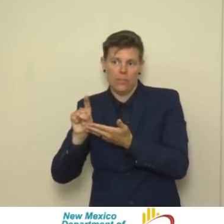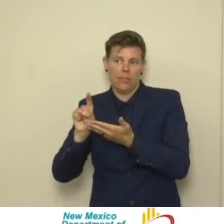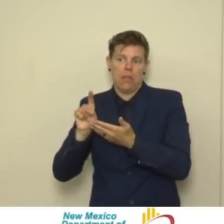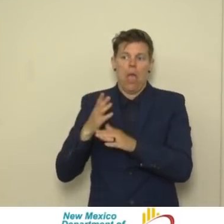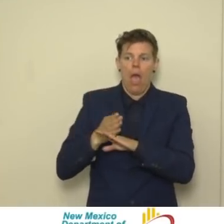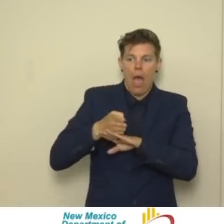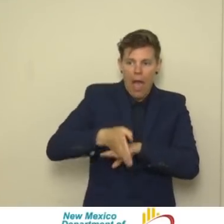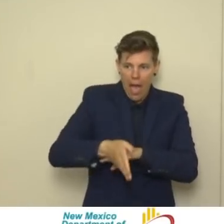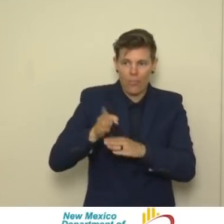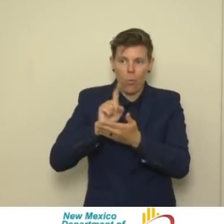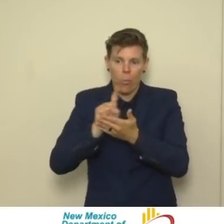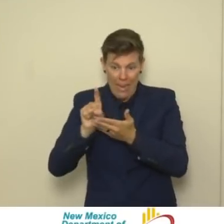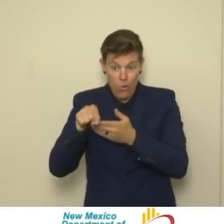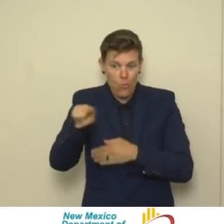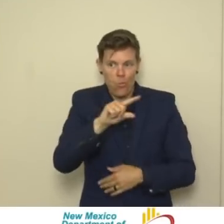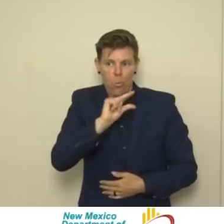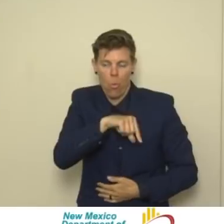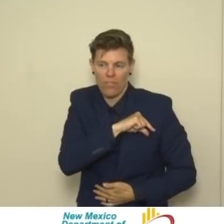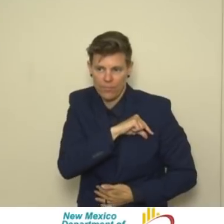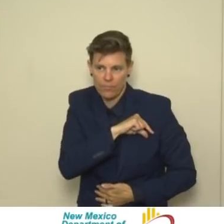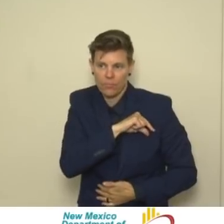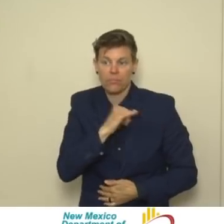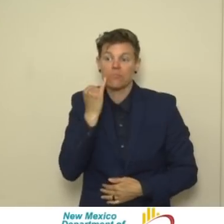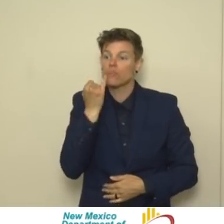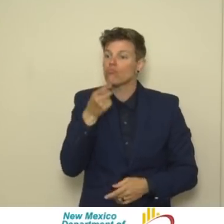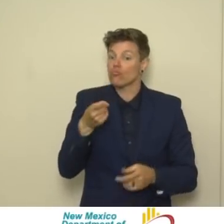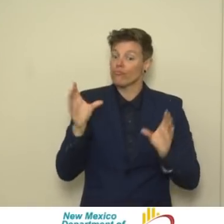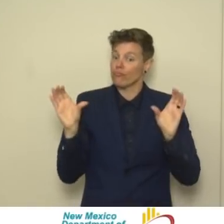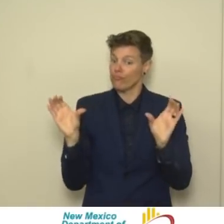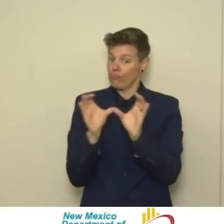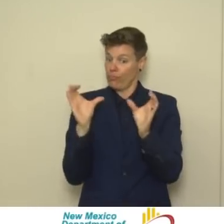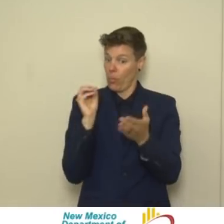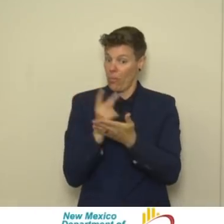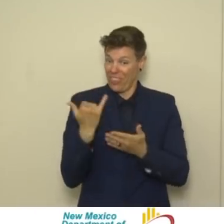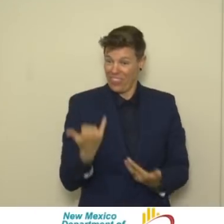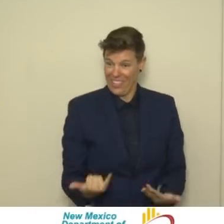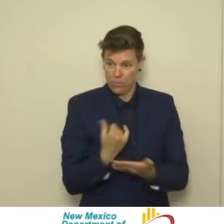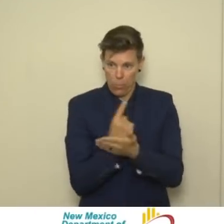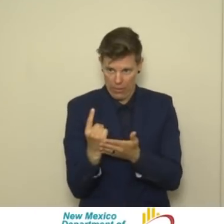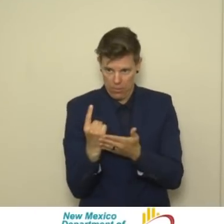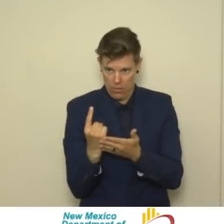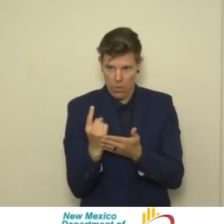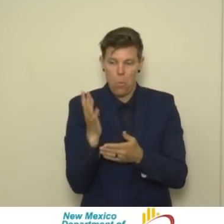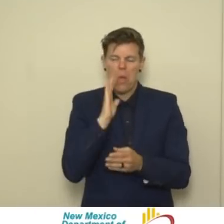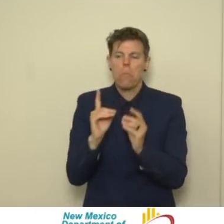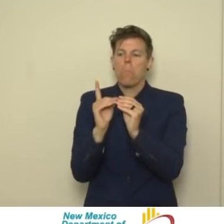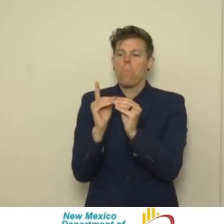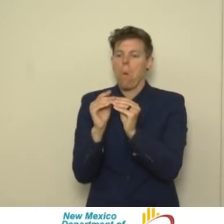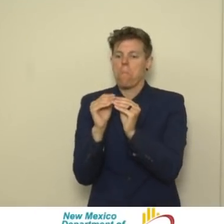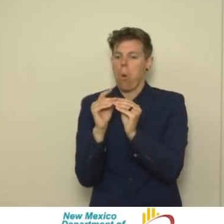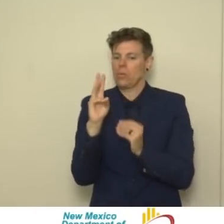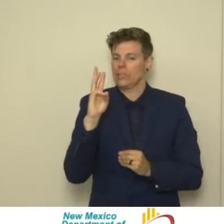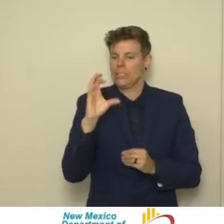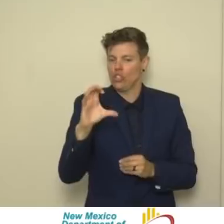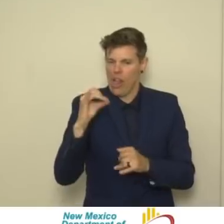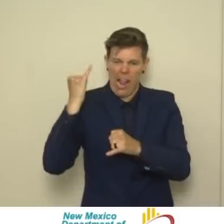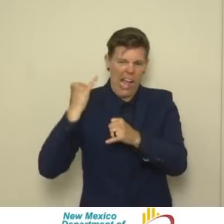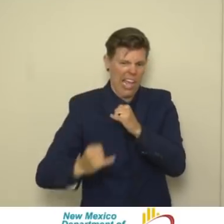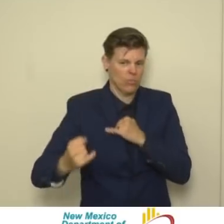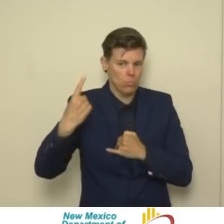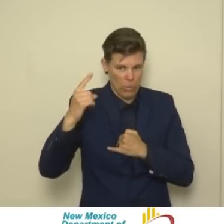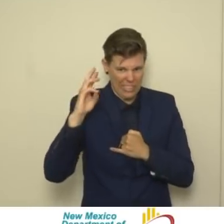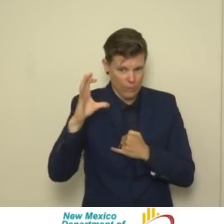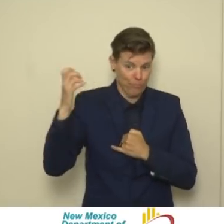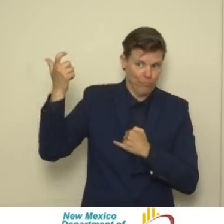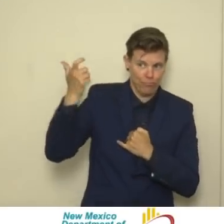for it. So if you certify for this week, you will get that extra $600 in your bank account or on your debit card